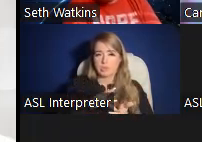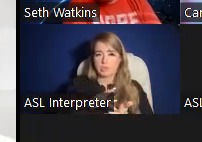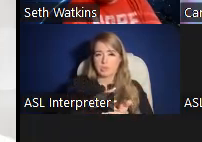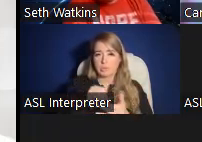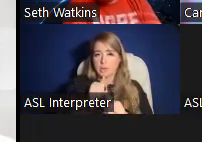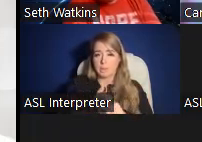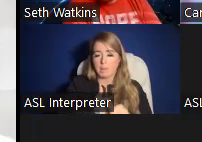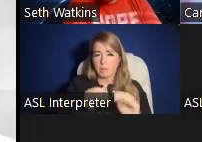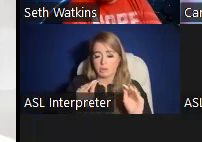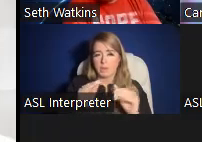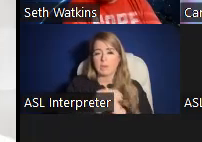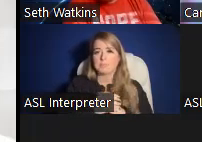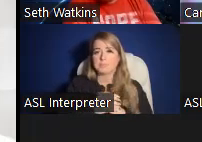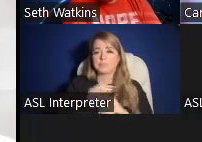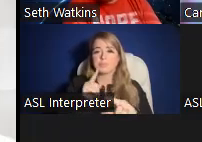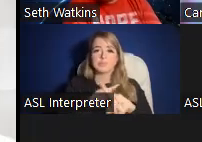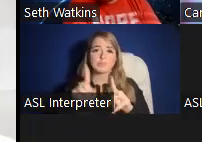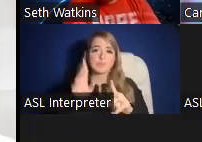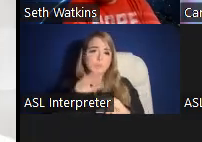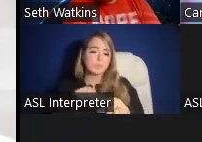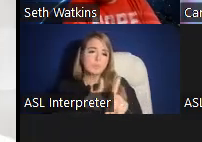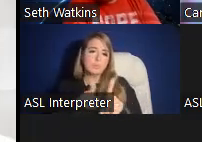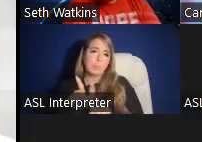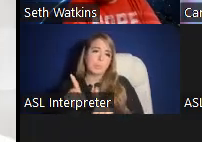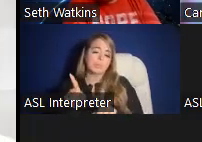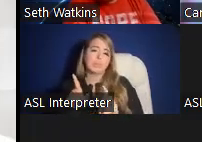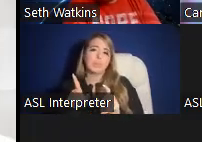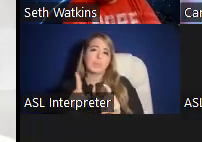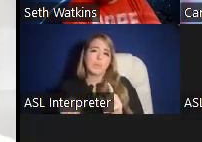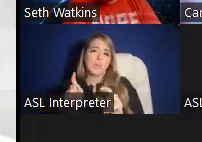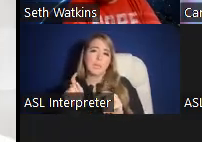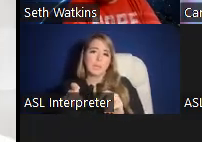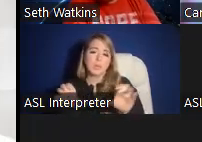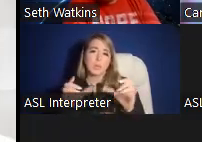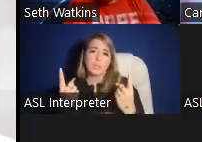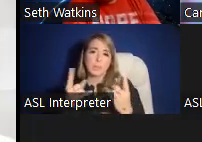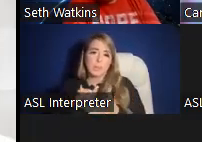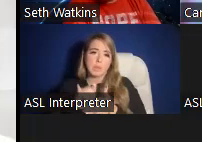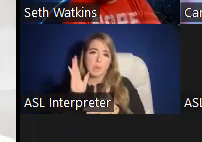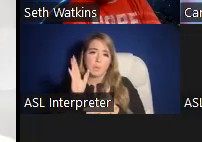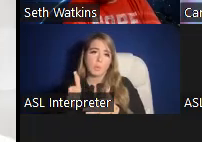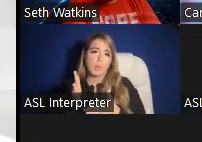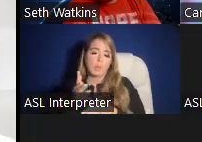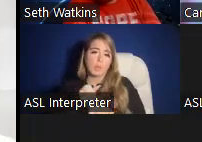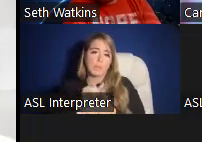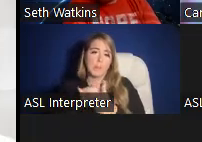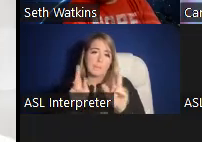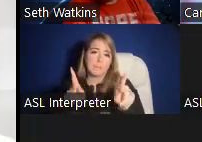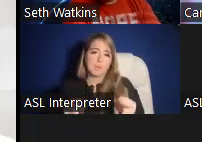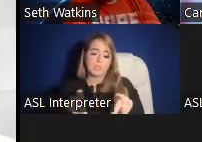or anything, but you know, also they need to do something to like get that person into